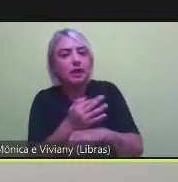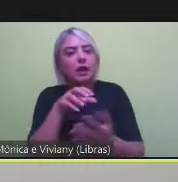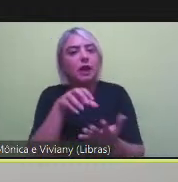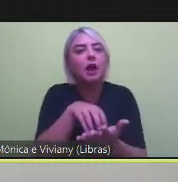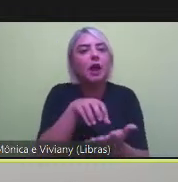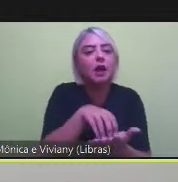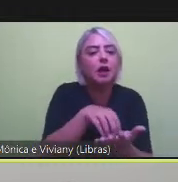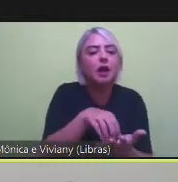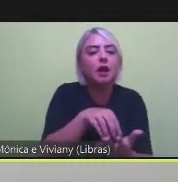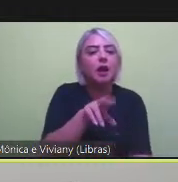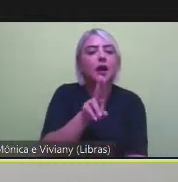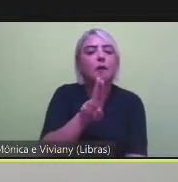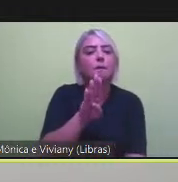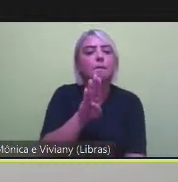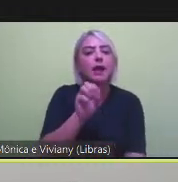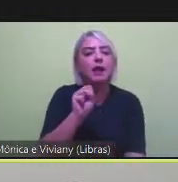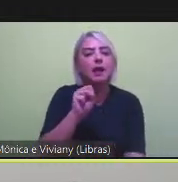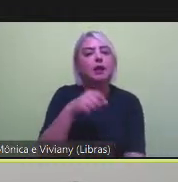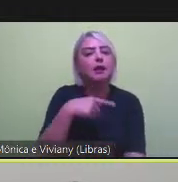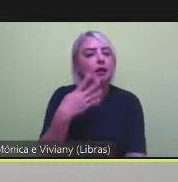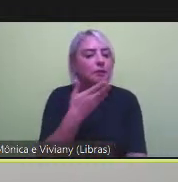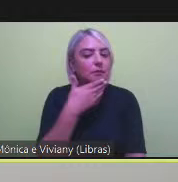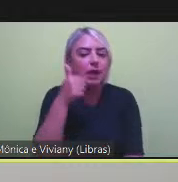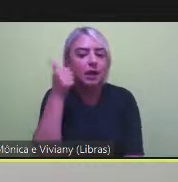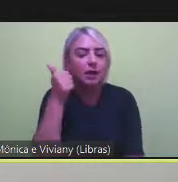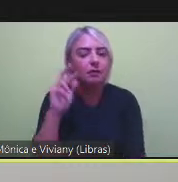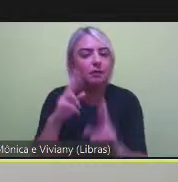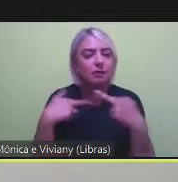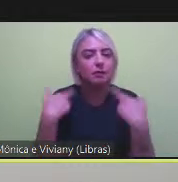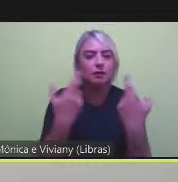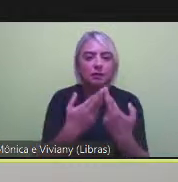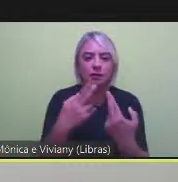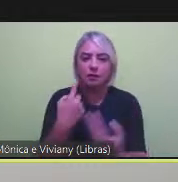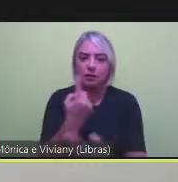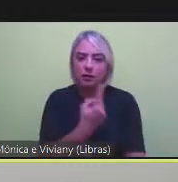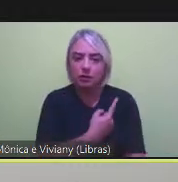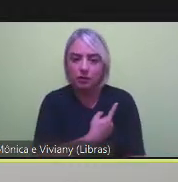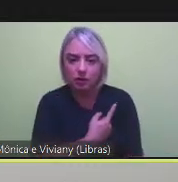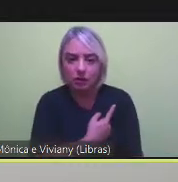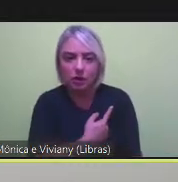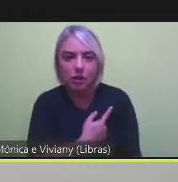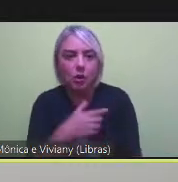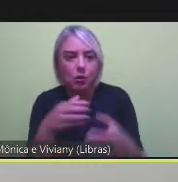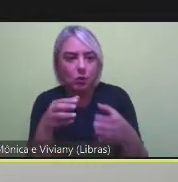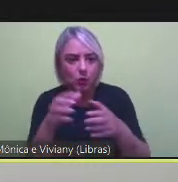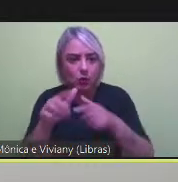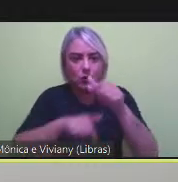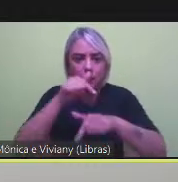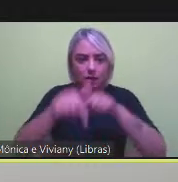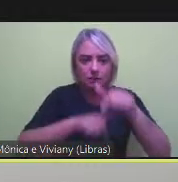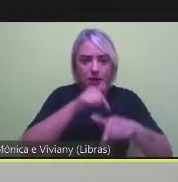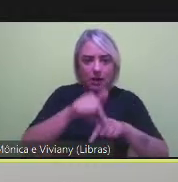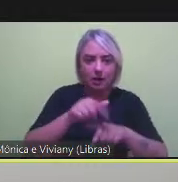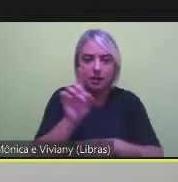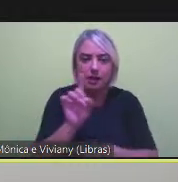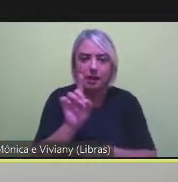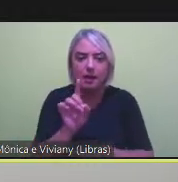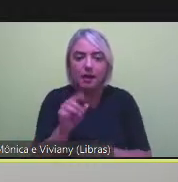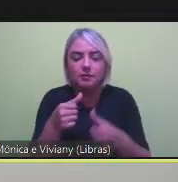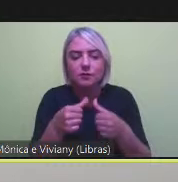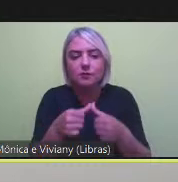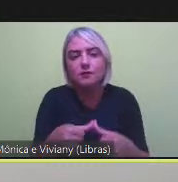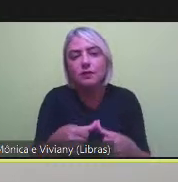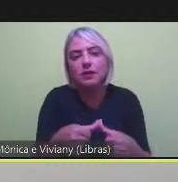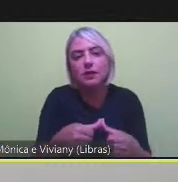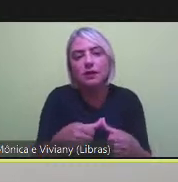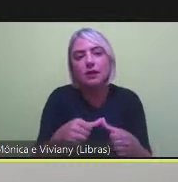our units in this best way possible. And these meetings from GTI, they do